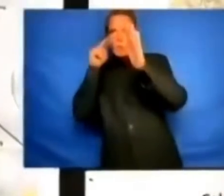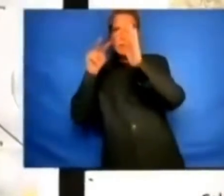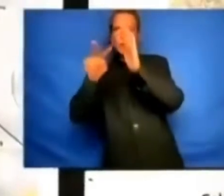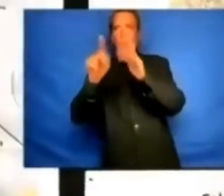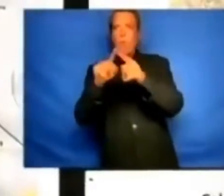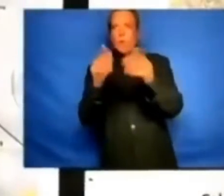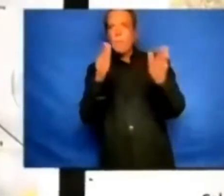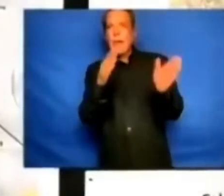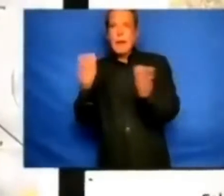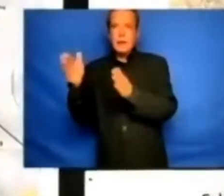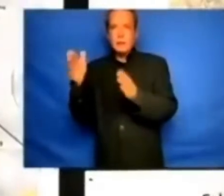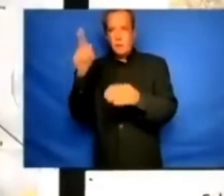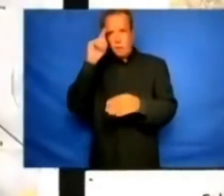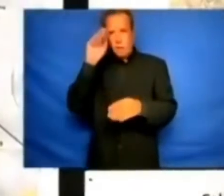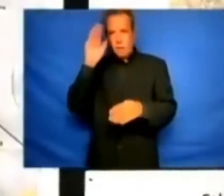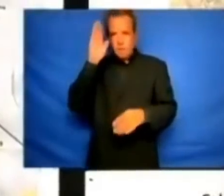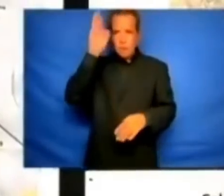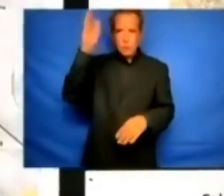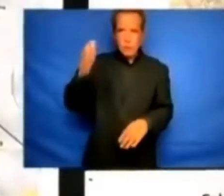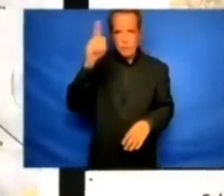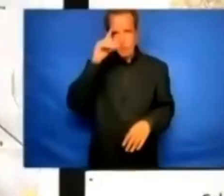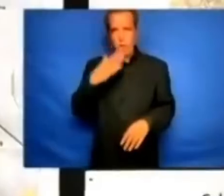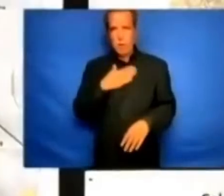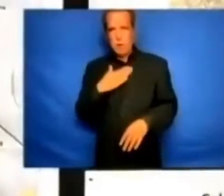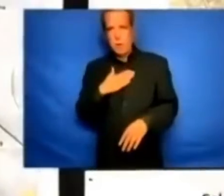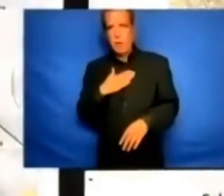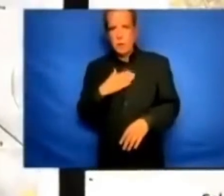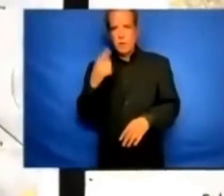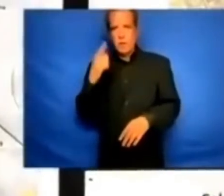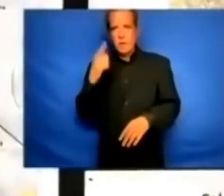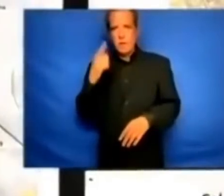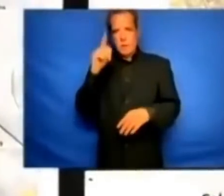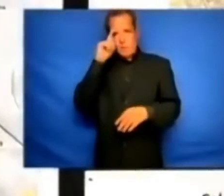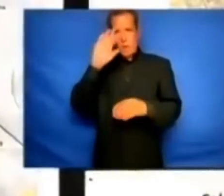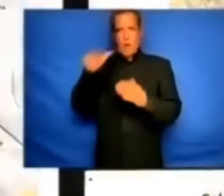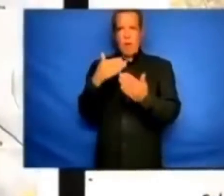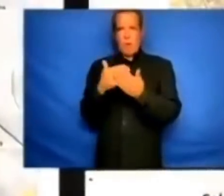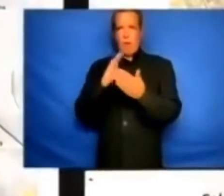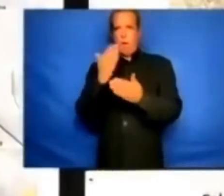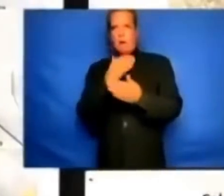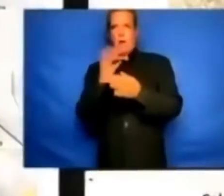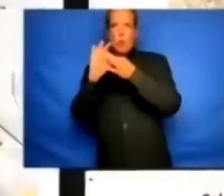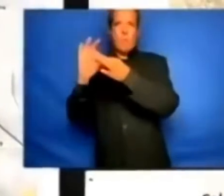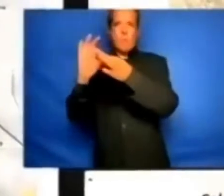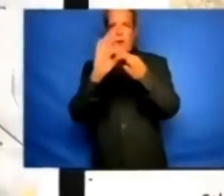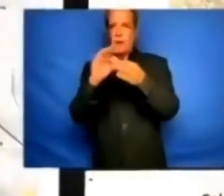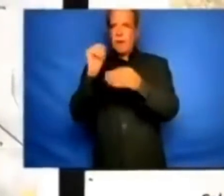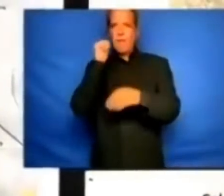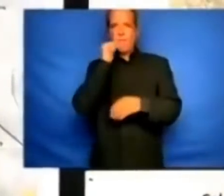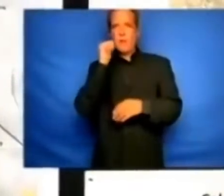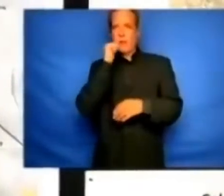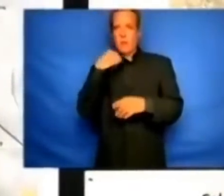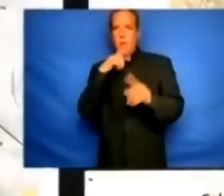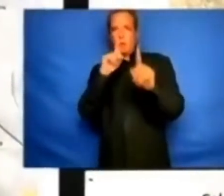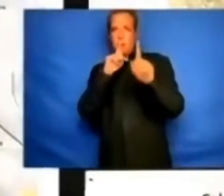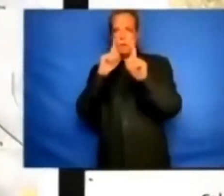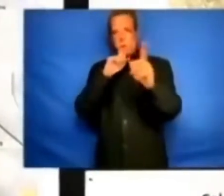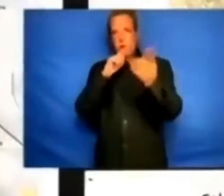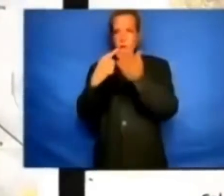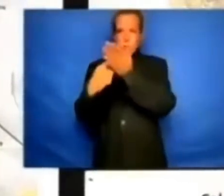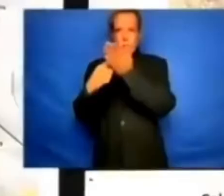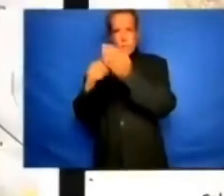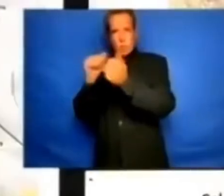the futuring of this fire and the great work that has been done by all of our cooperators. You know, every day we meet with various cooperators, both the law